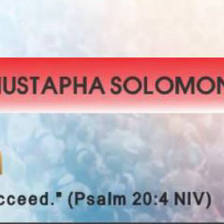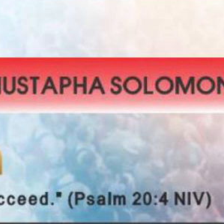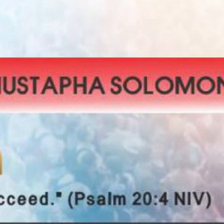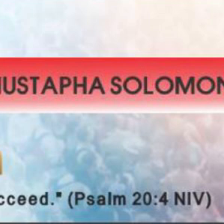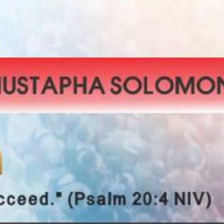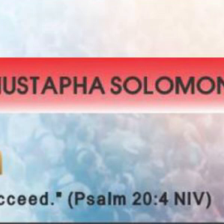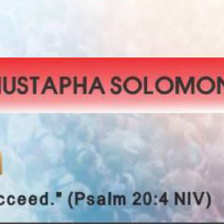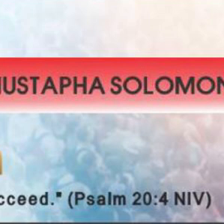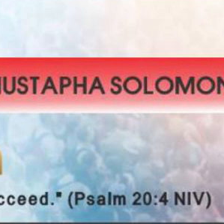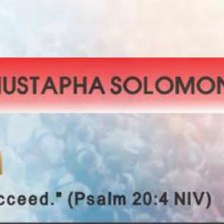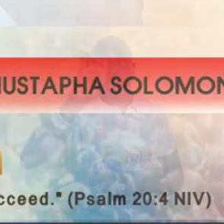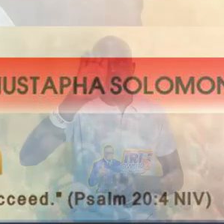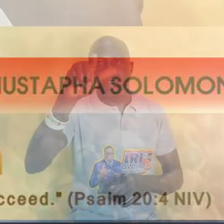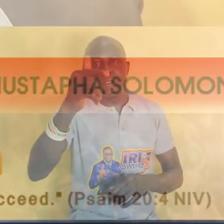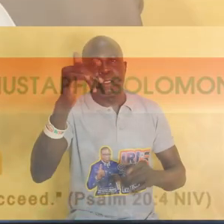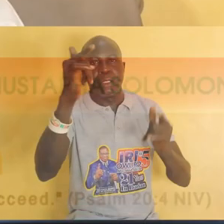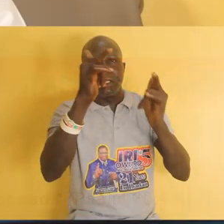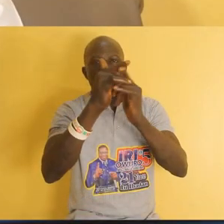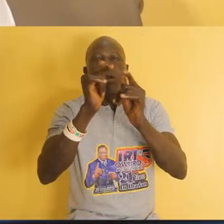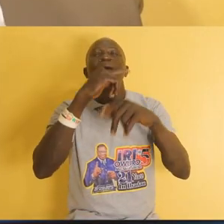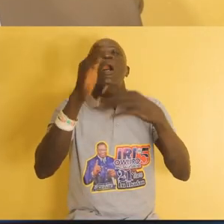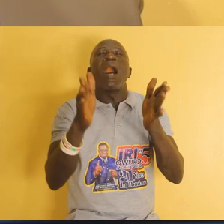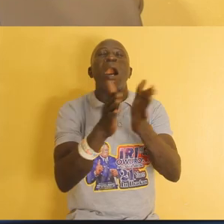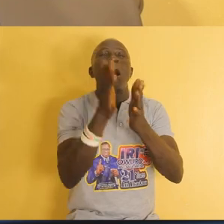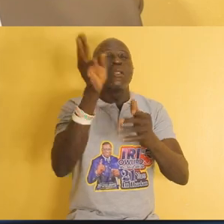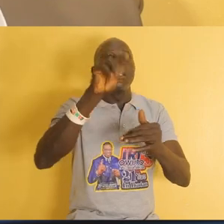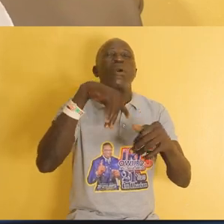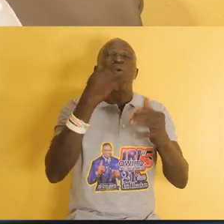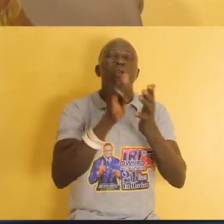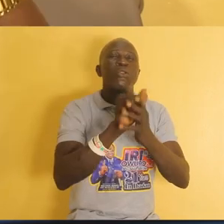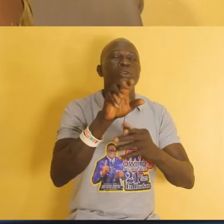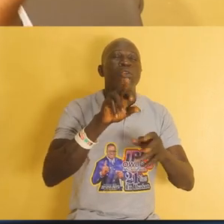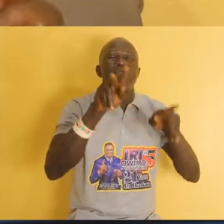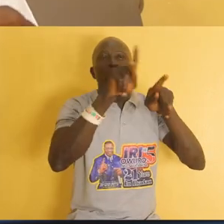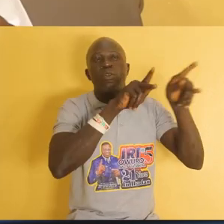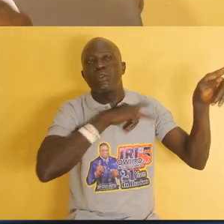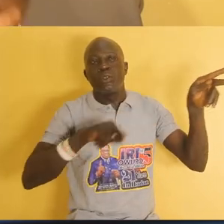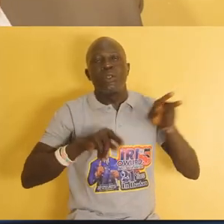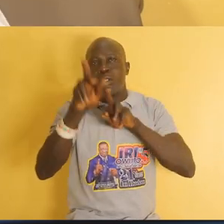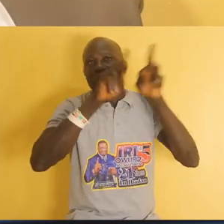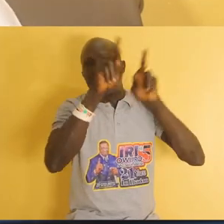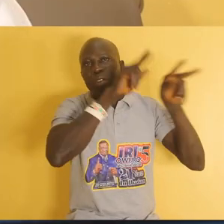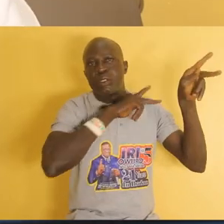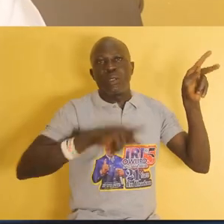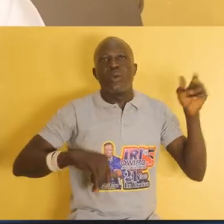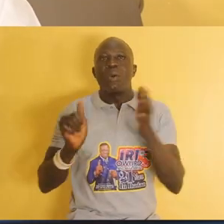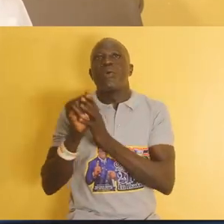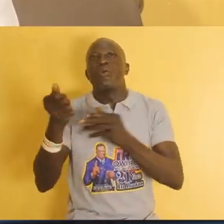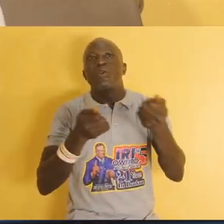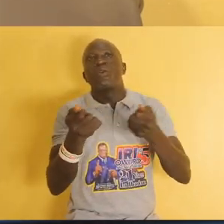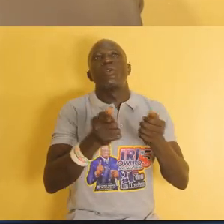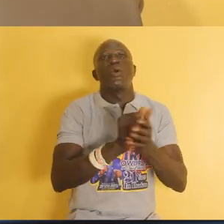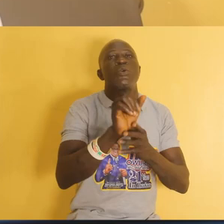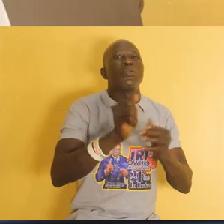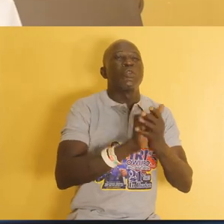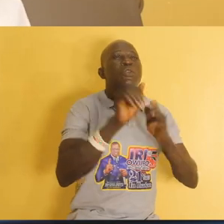what's the presidential car so pe o n lo se bi o ba fawon to wa nu oko so then you are going to show your car e ka drive be 5 minutes e ba 5 minutes wa